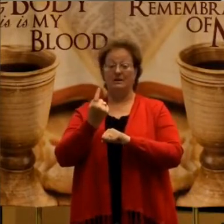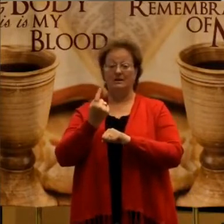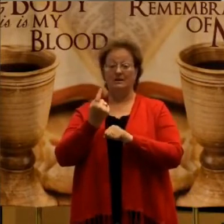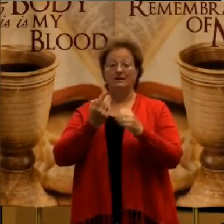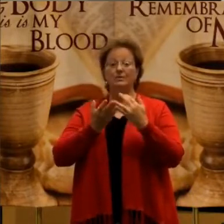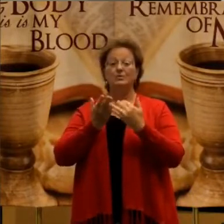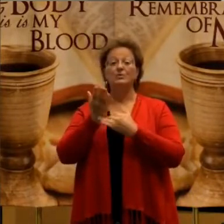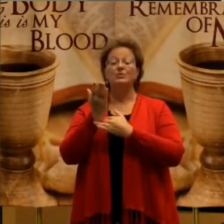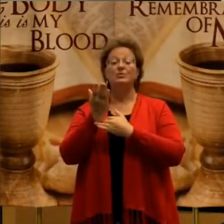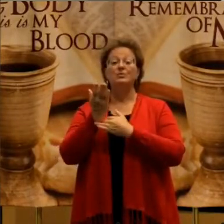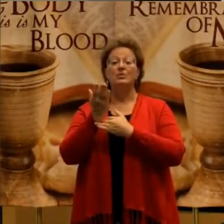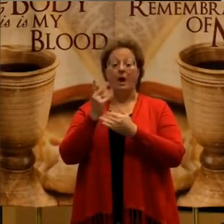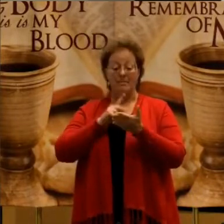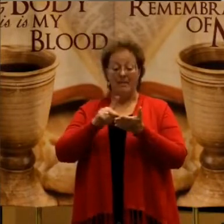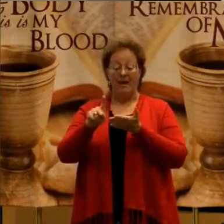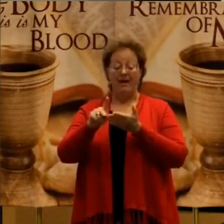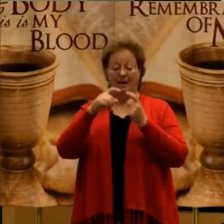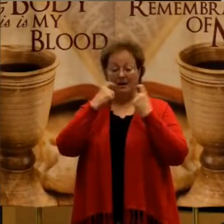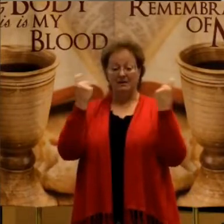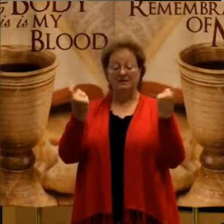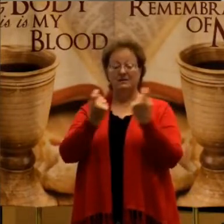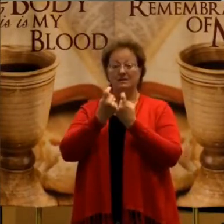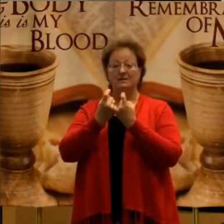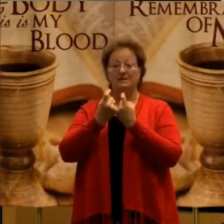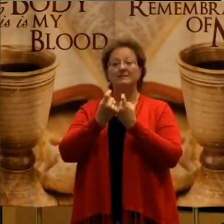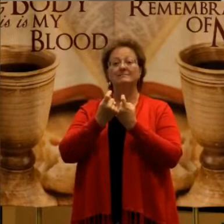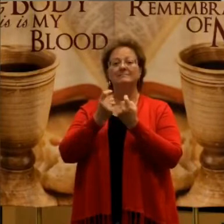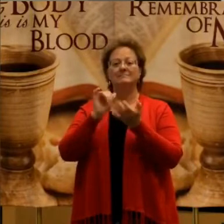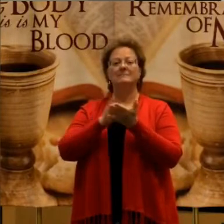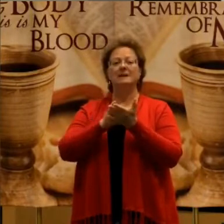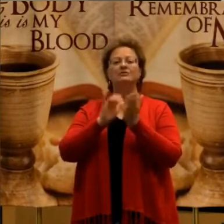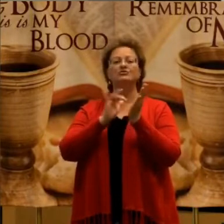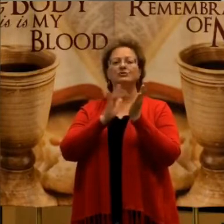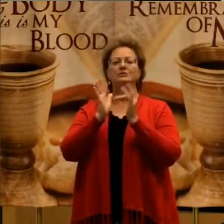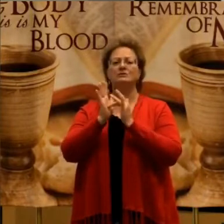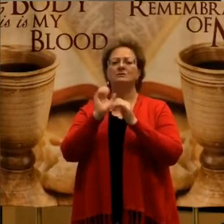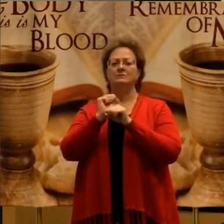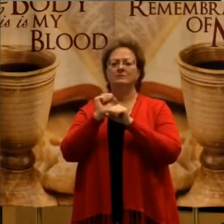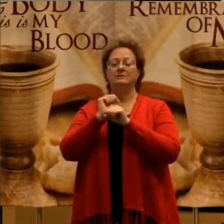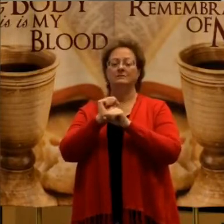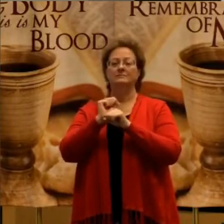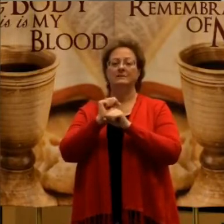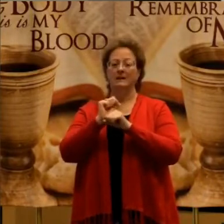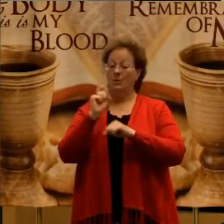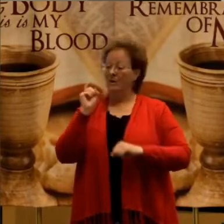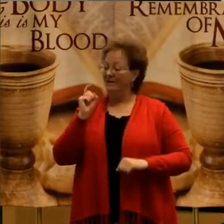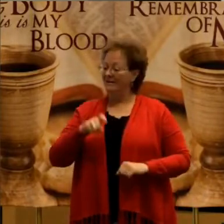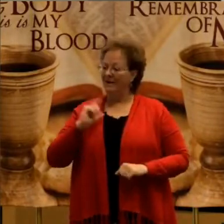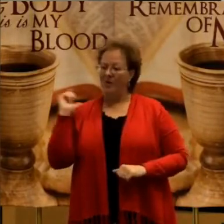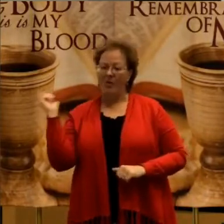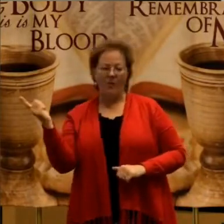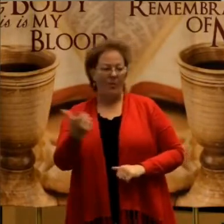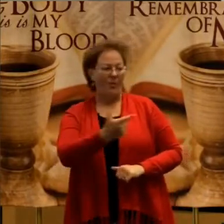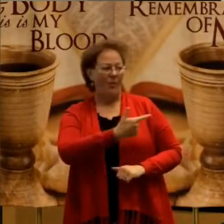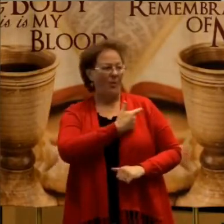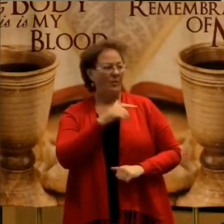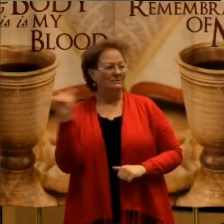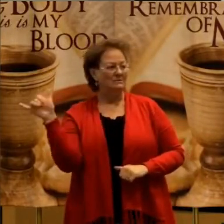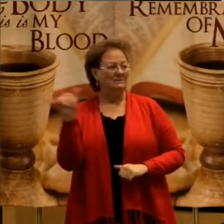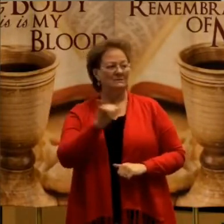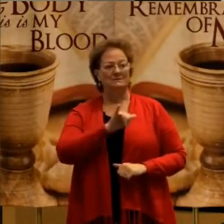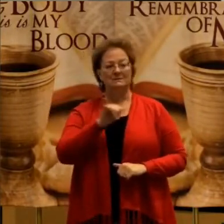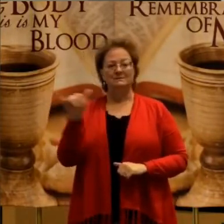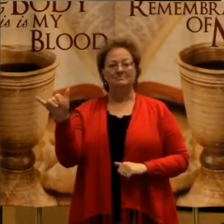of atoning for sin would be left for Jesus. We need that atoning for sin as much as Aaron and the Israelites